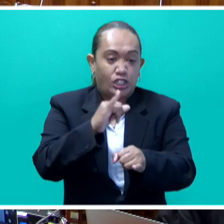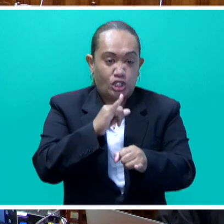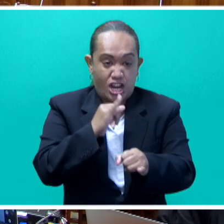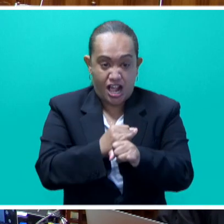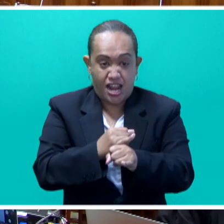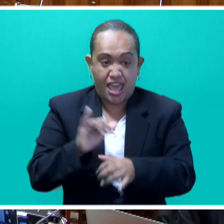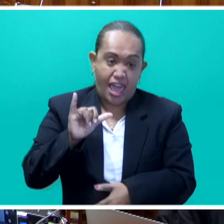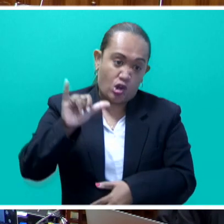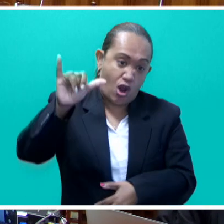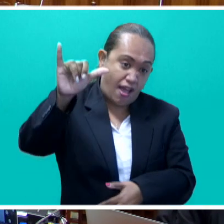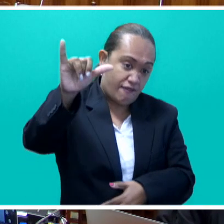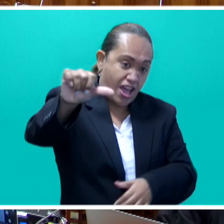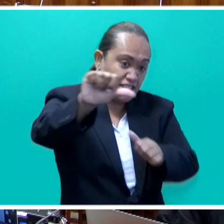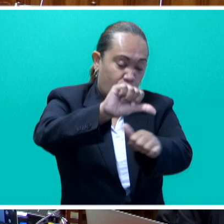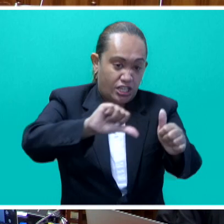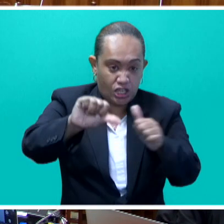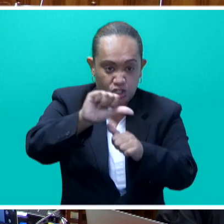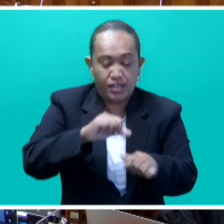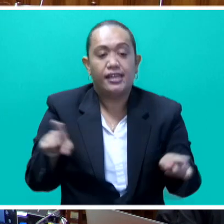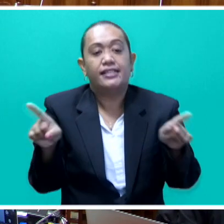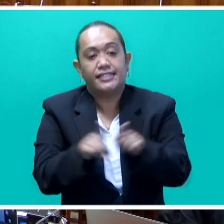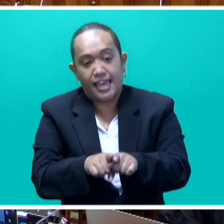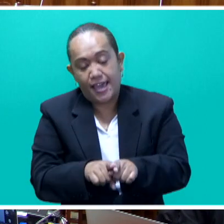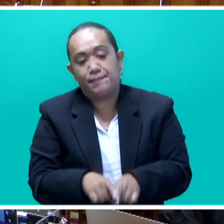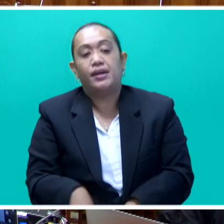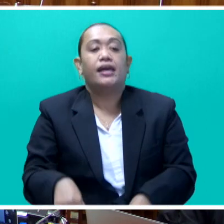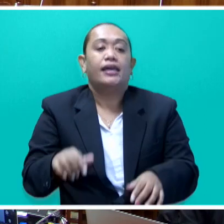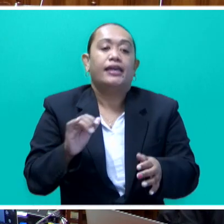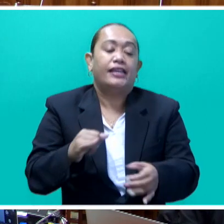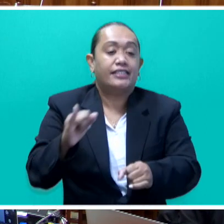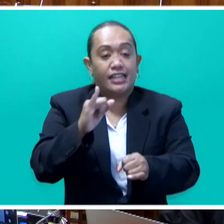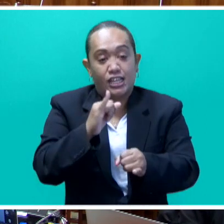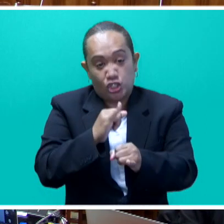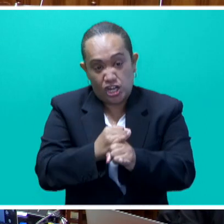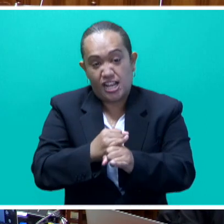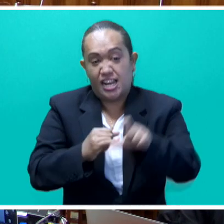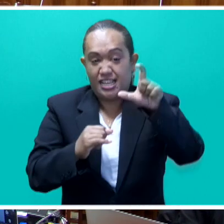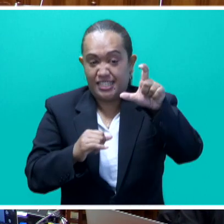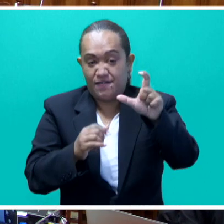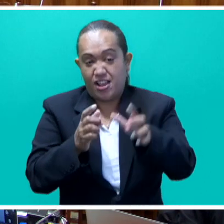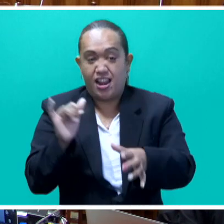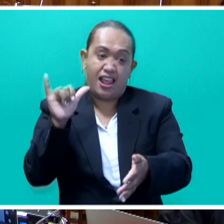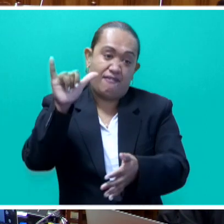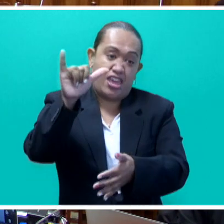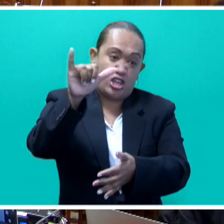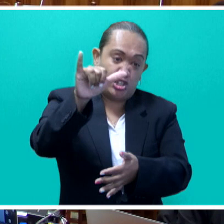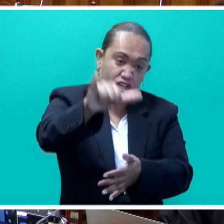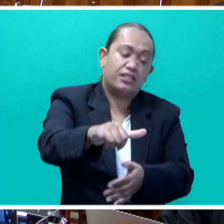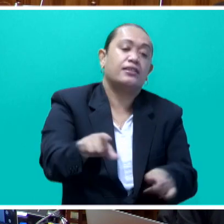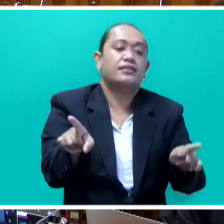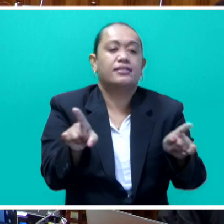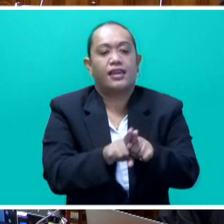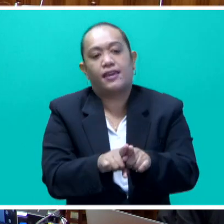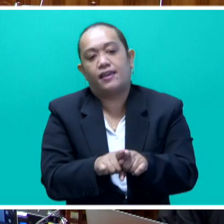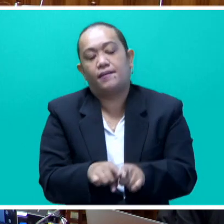the International Civil Aviation Organization, ICAO, and International Finance Corporation, IFC, we've actually developed